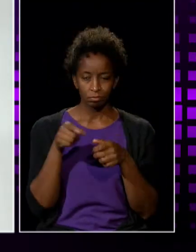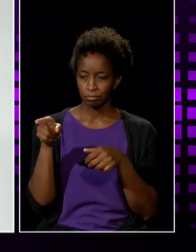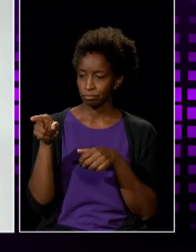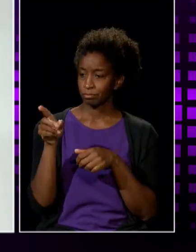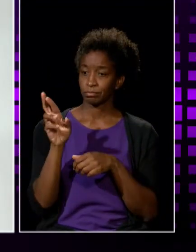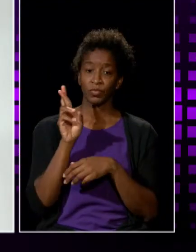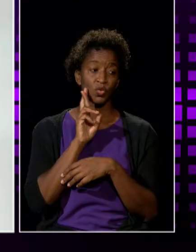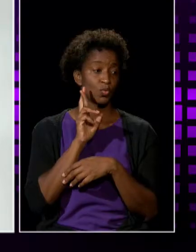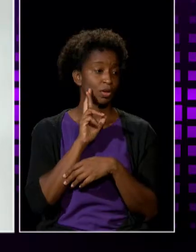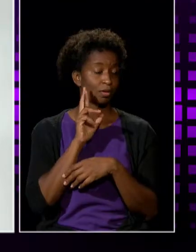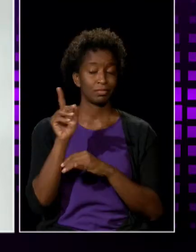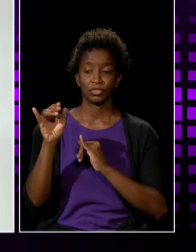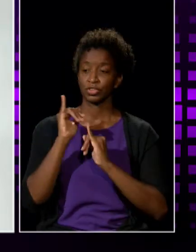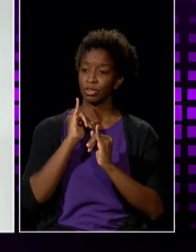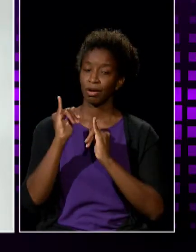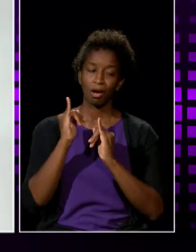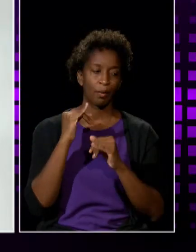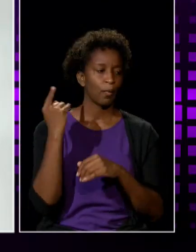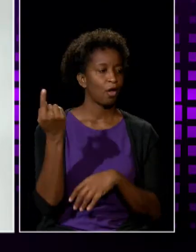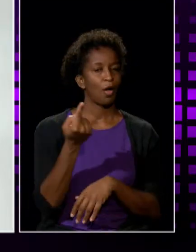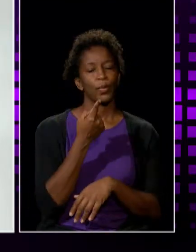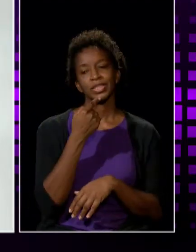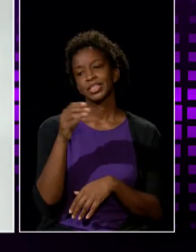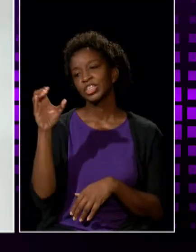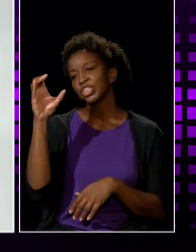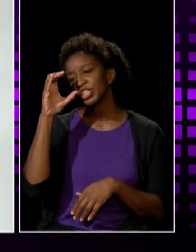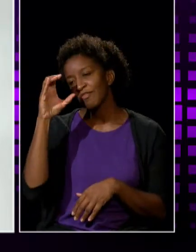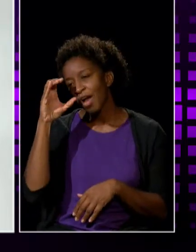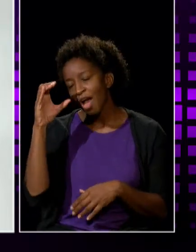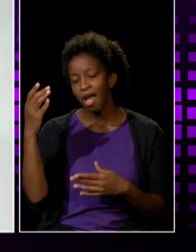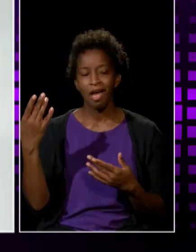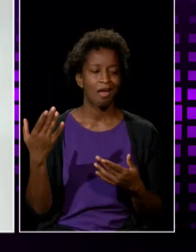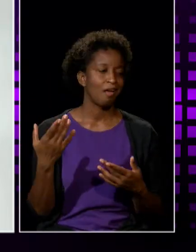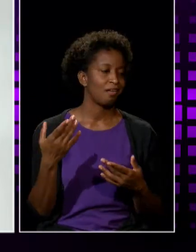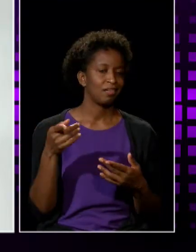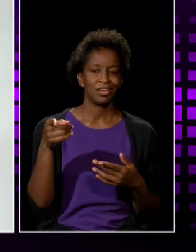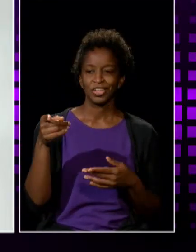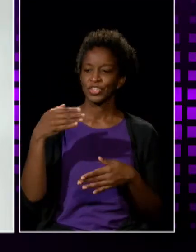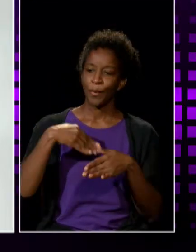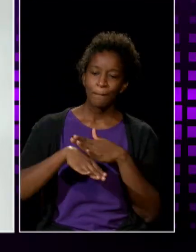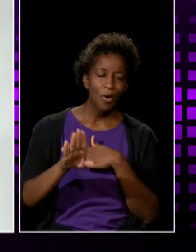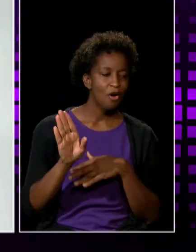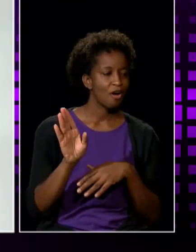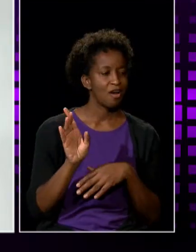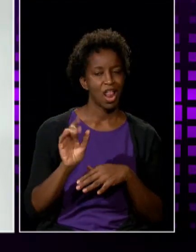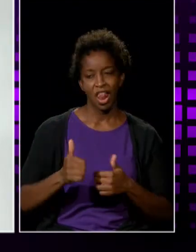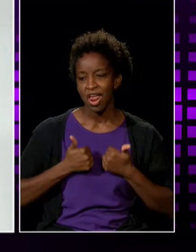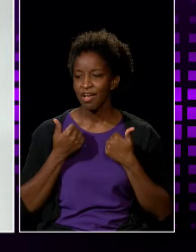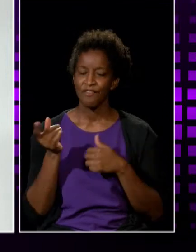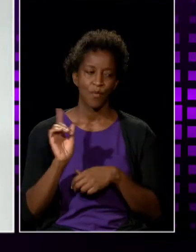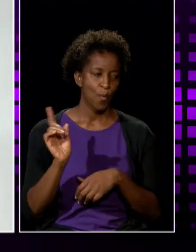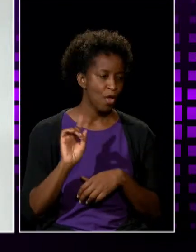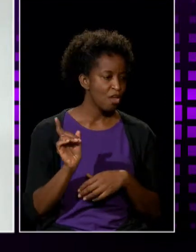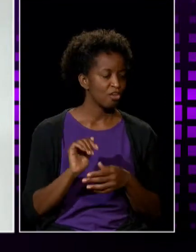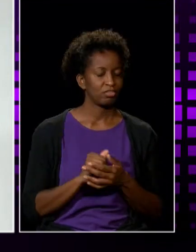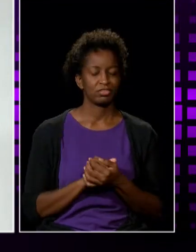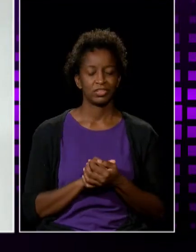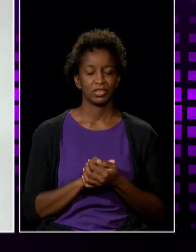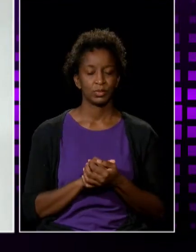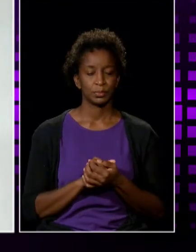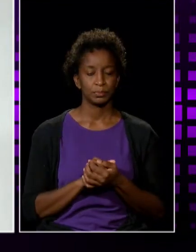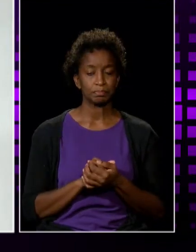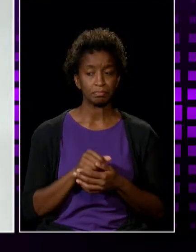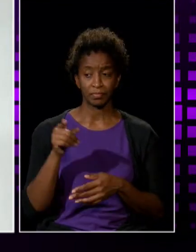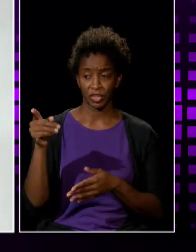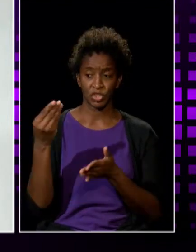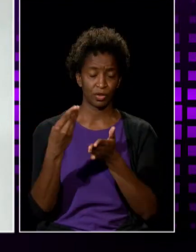interview, she always speaks about Japan. She always speaks about where she comes from, her background, so that apart from all that she has donated on the